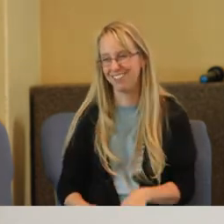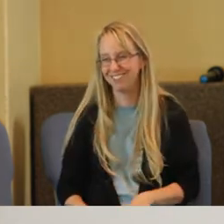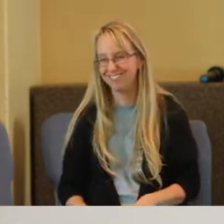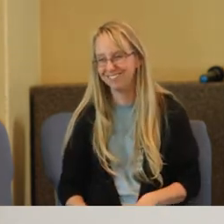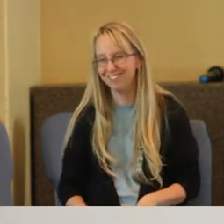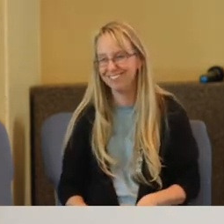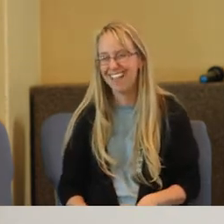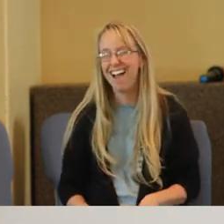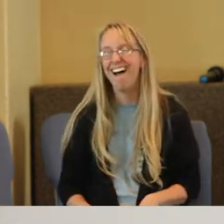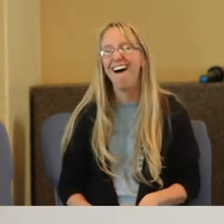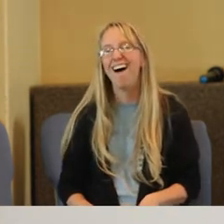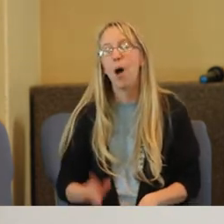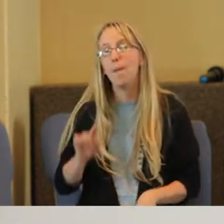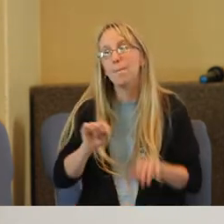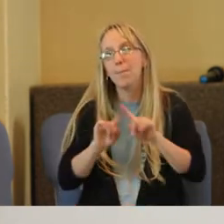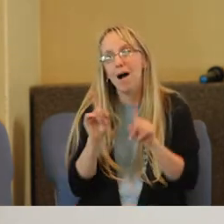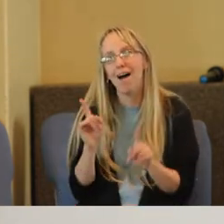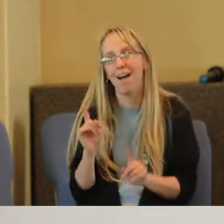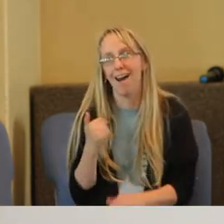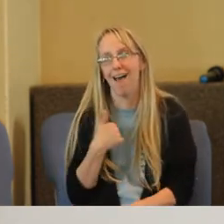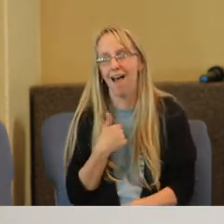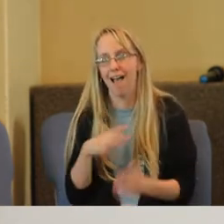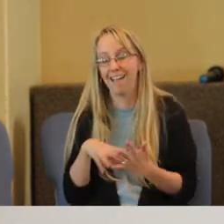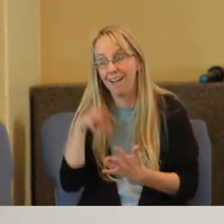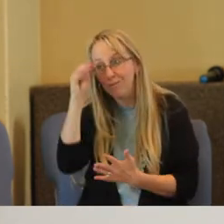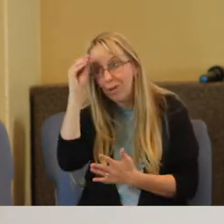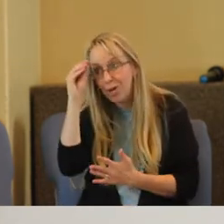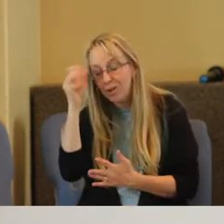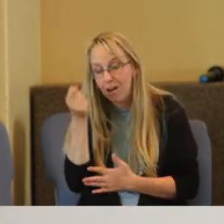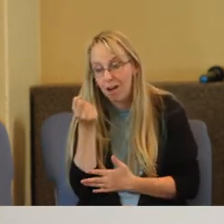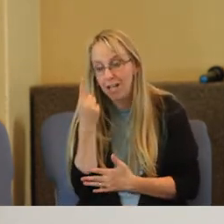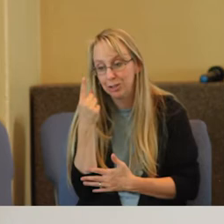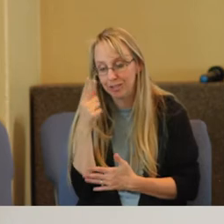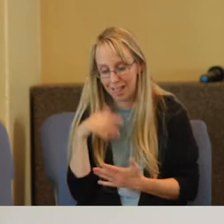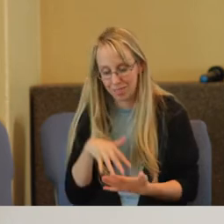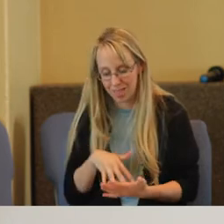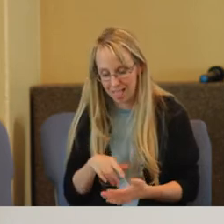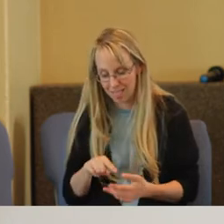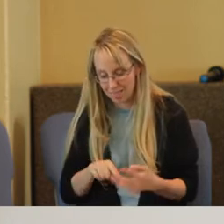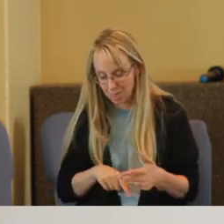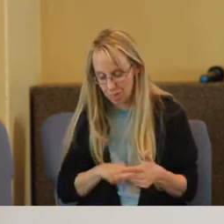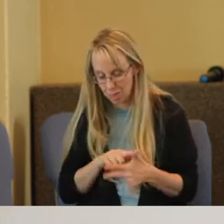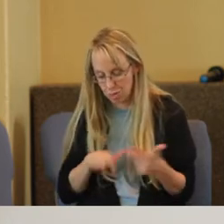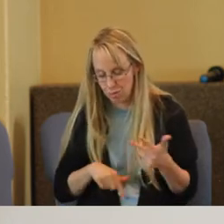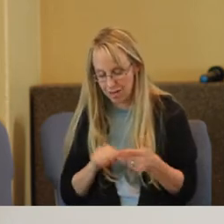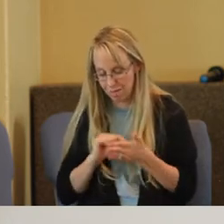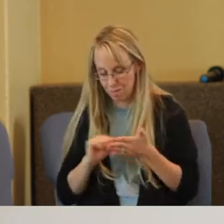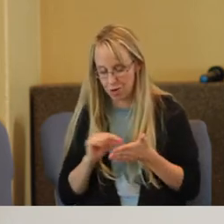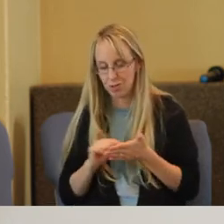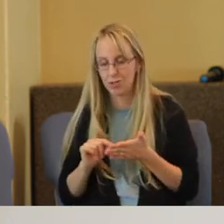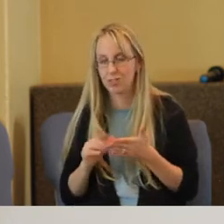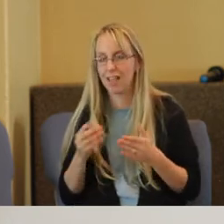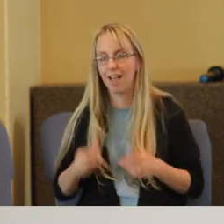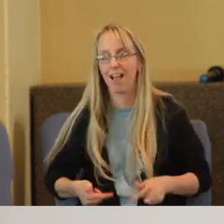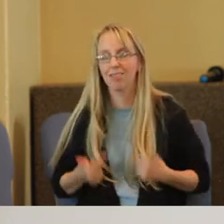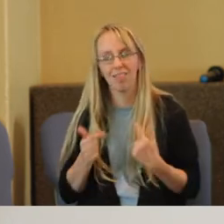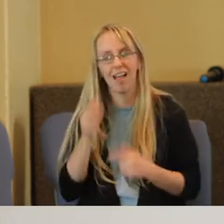But I have come to understand through studying these three verses and just life